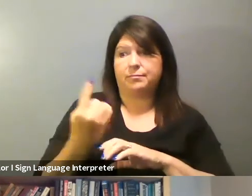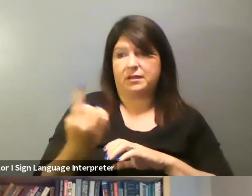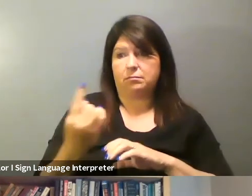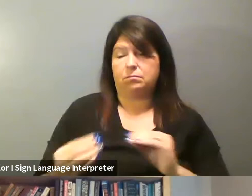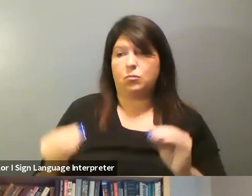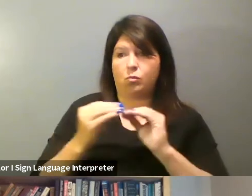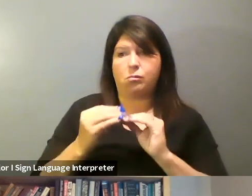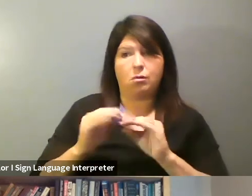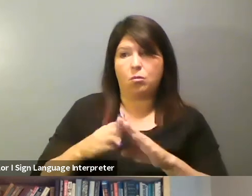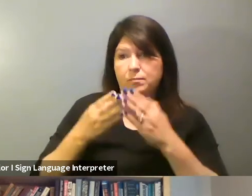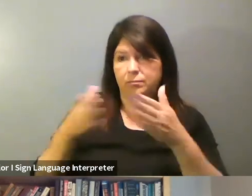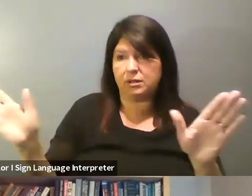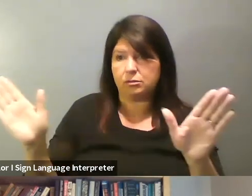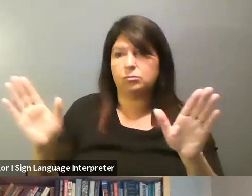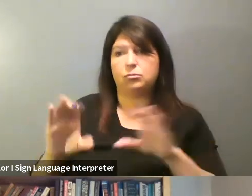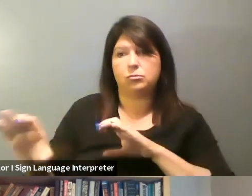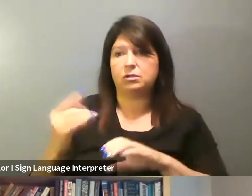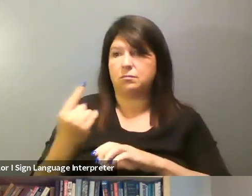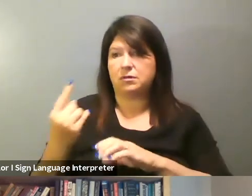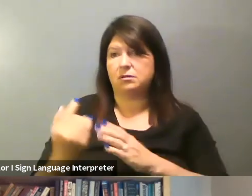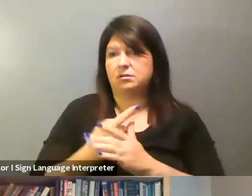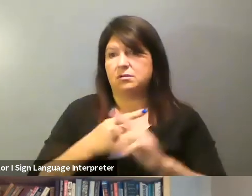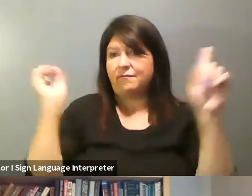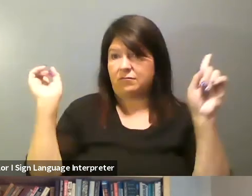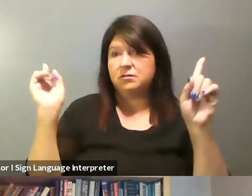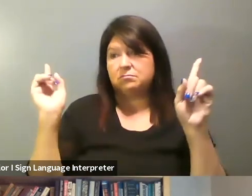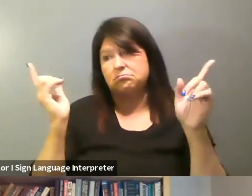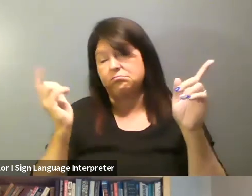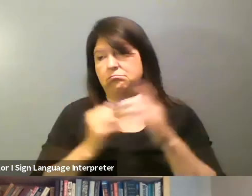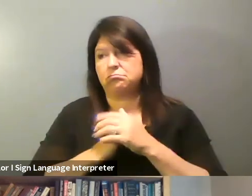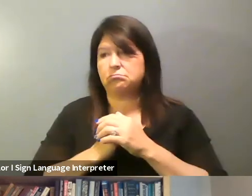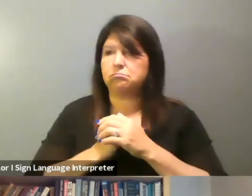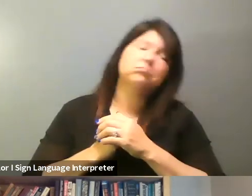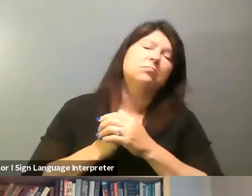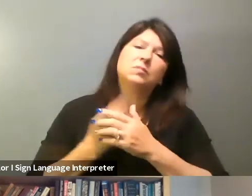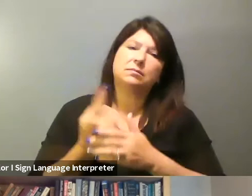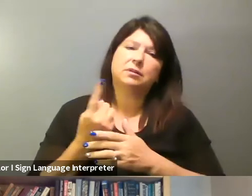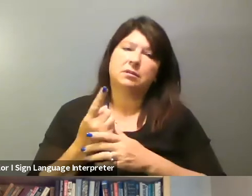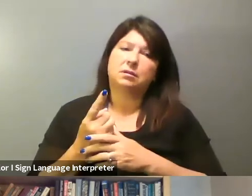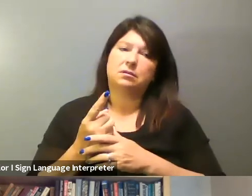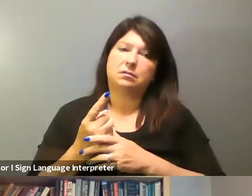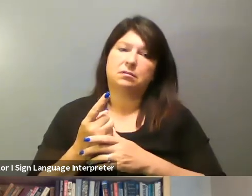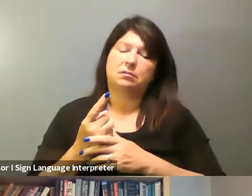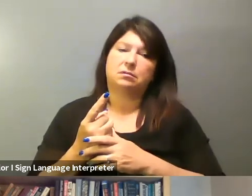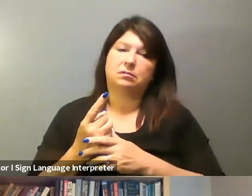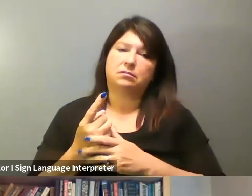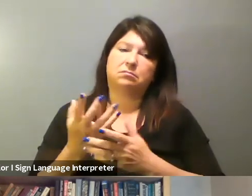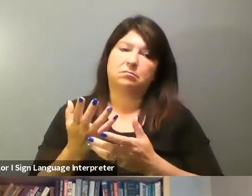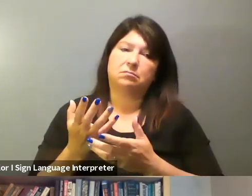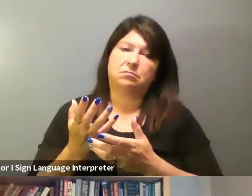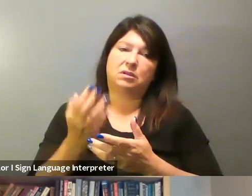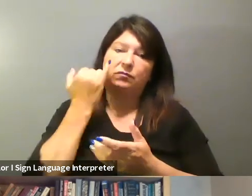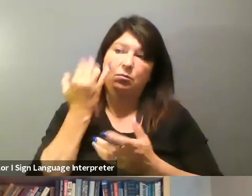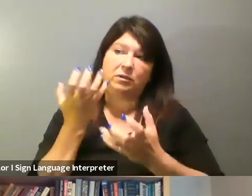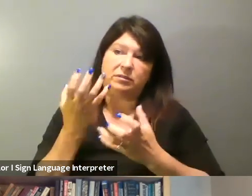if he's open to doing something that he's directly involved in, I would absolutely